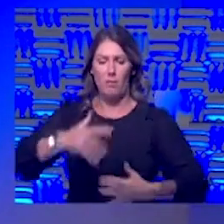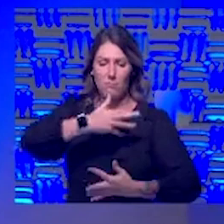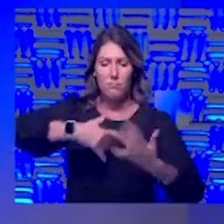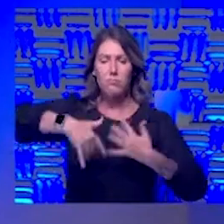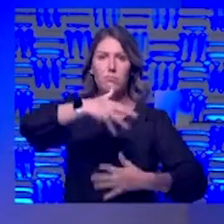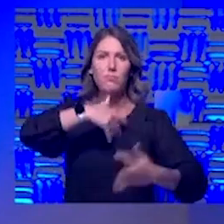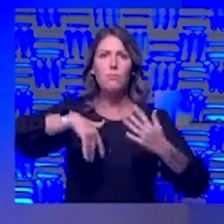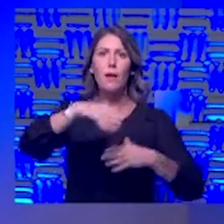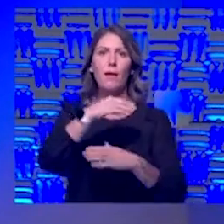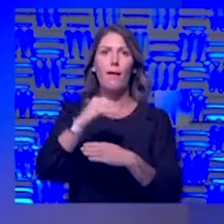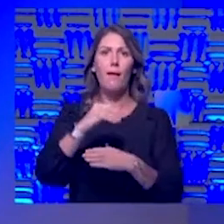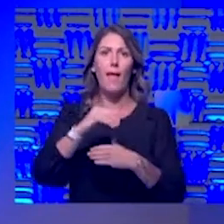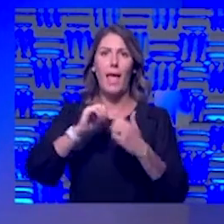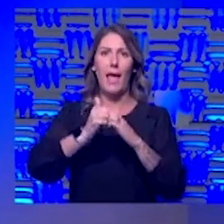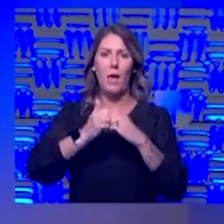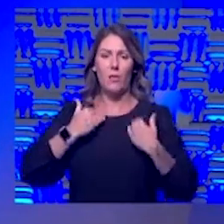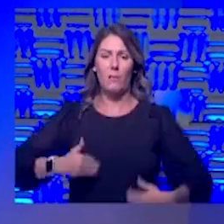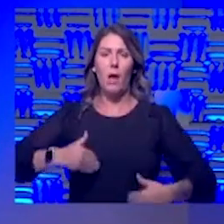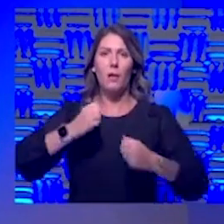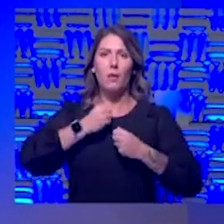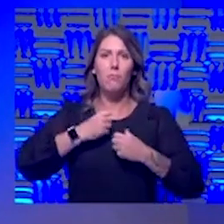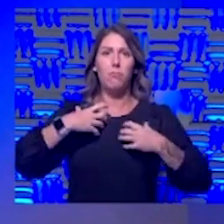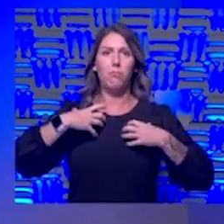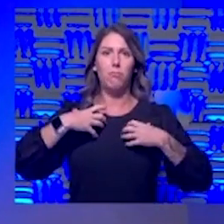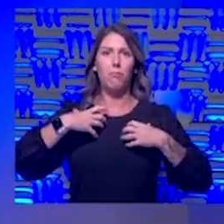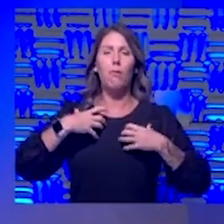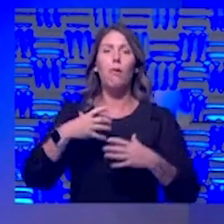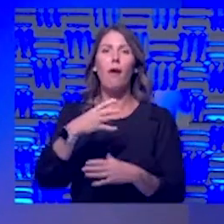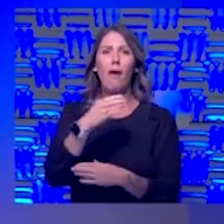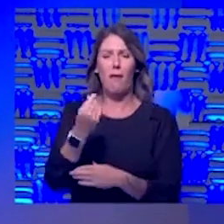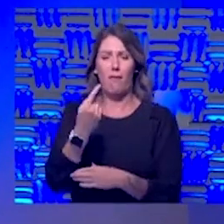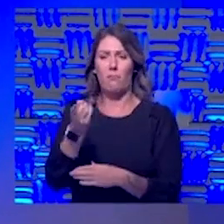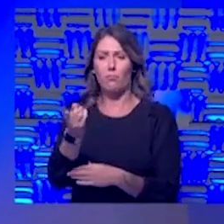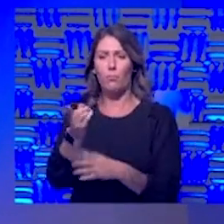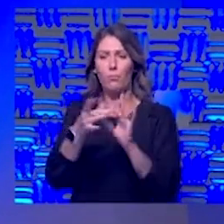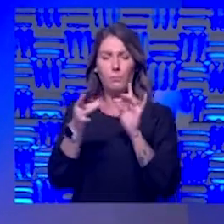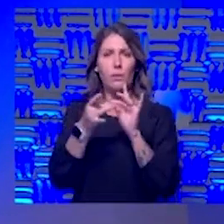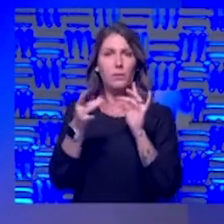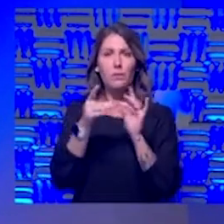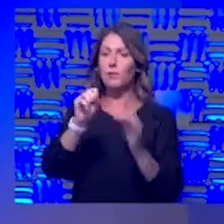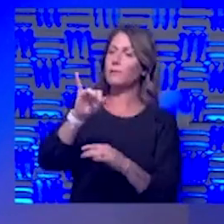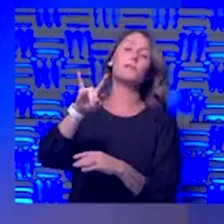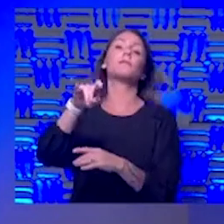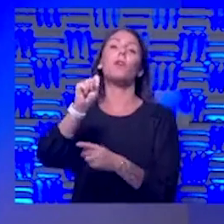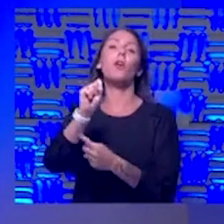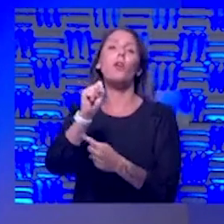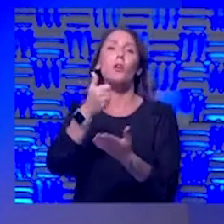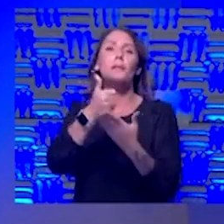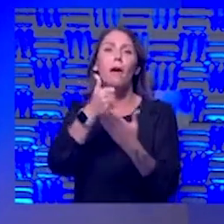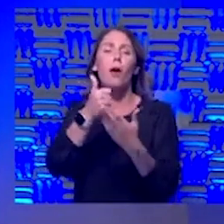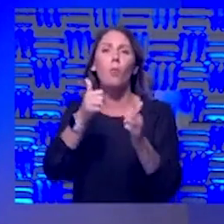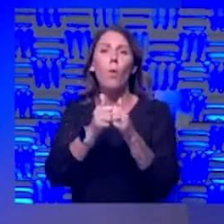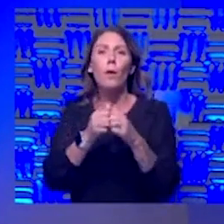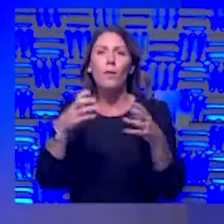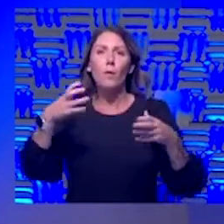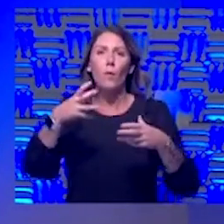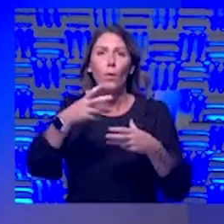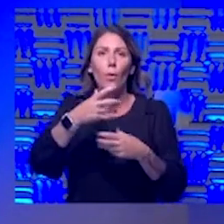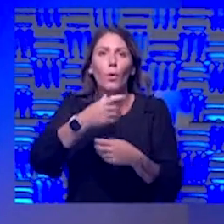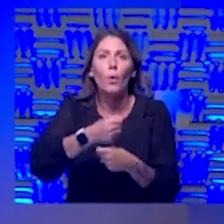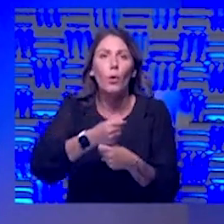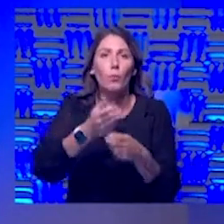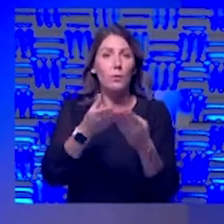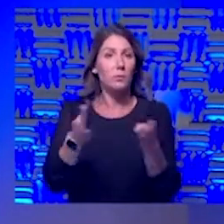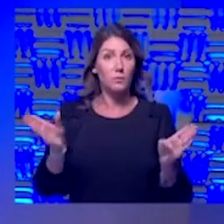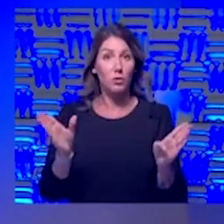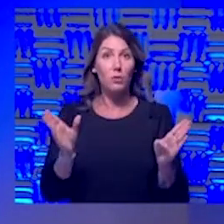the inflammatory process. So just as you said, we know that steroids have really tamped down inflammatory process in general.